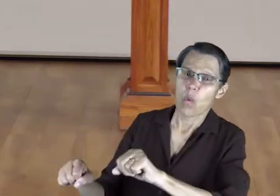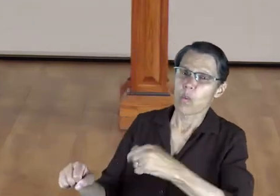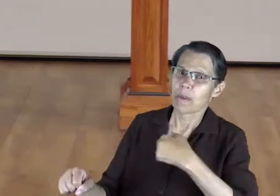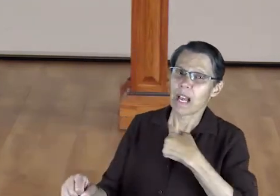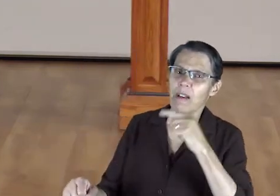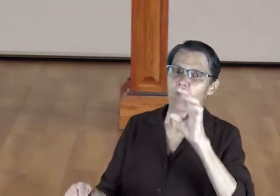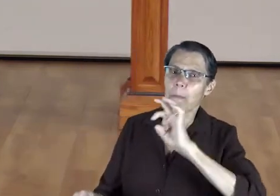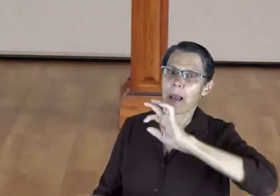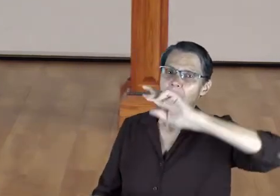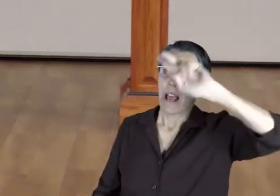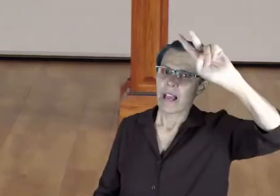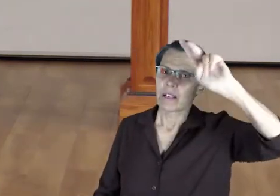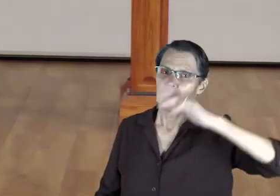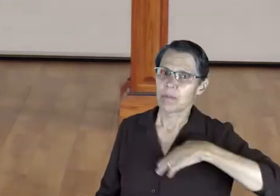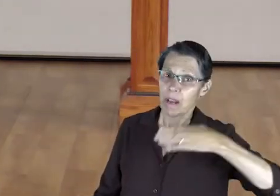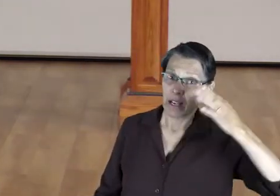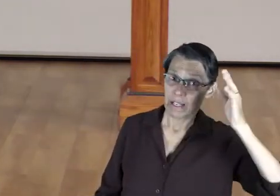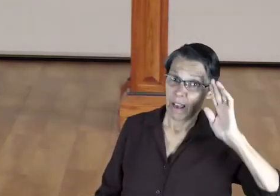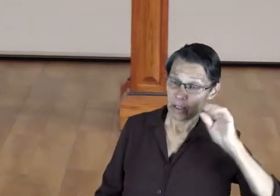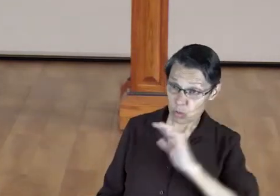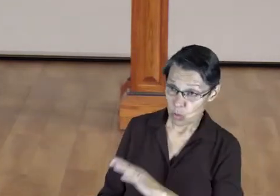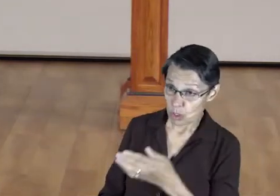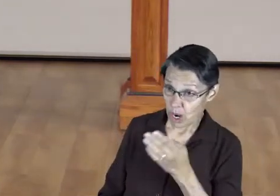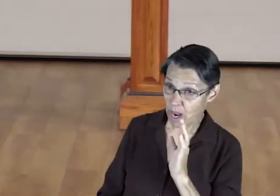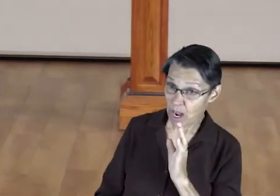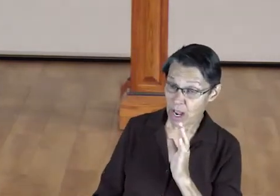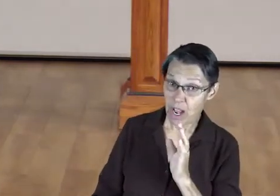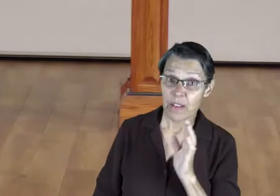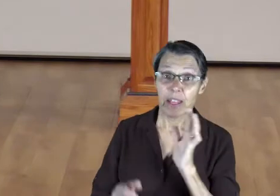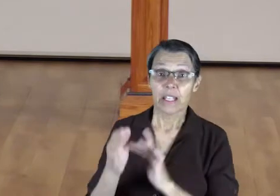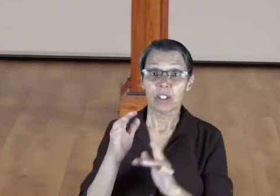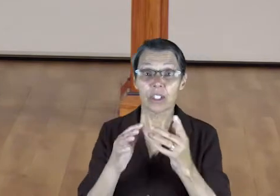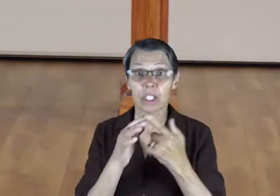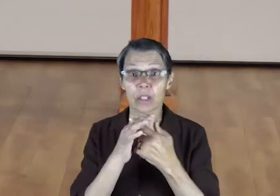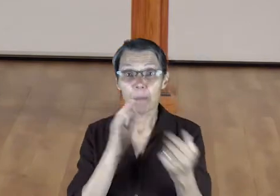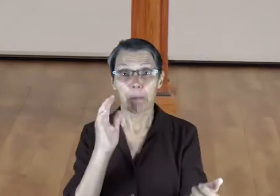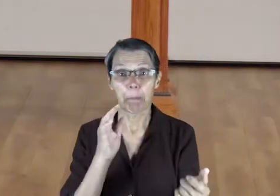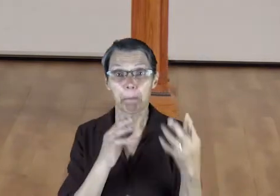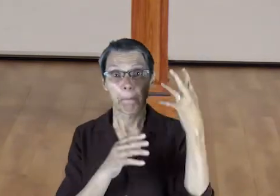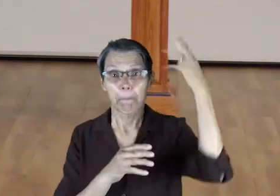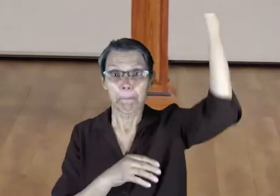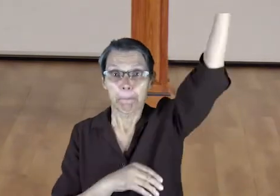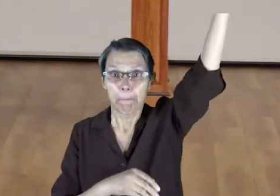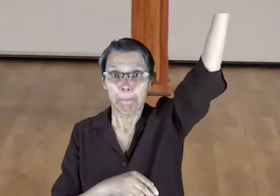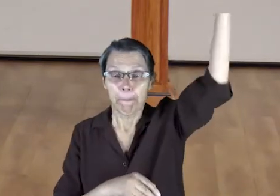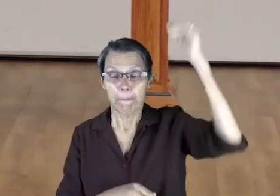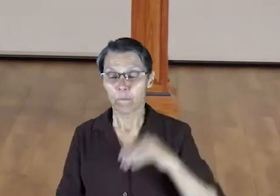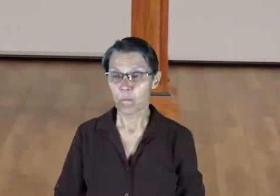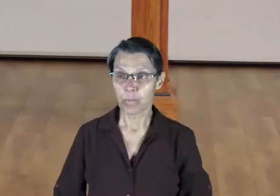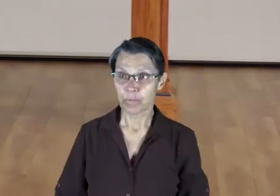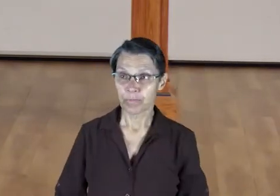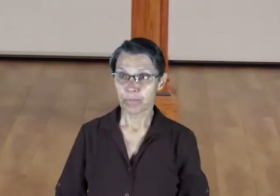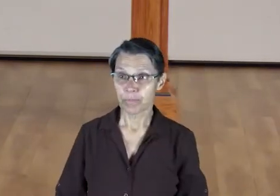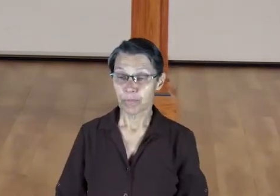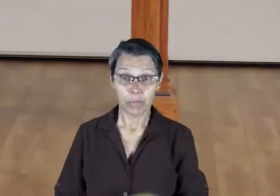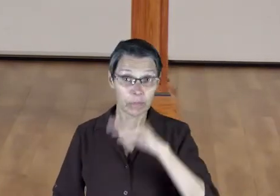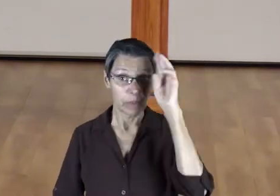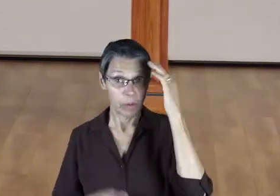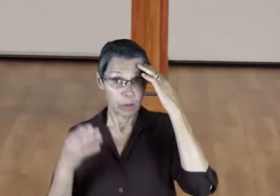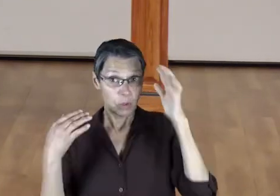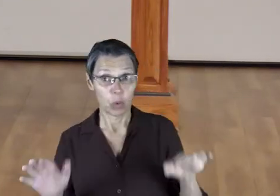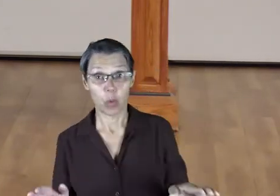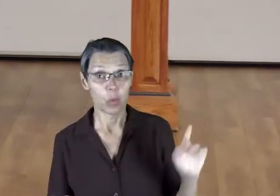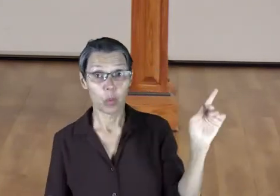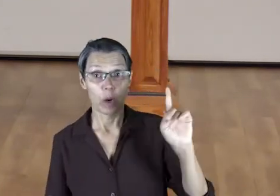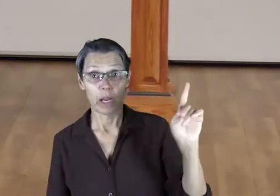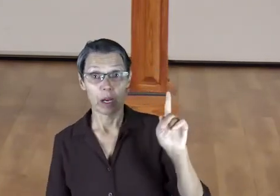hold on to me, for I have to return to my God and your God. And he disappears from her sight. She doesn't know if he's ever going to come